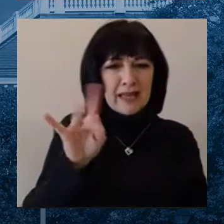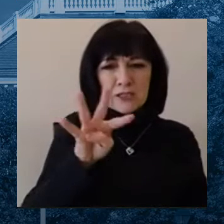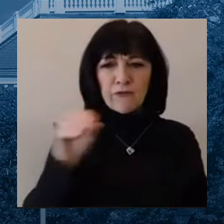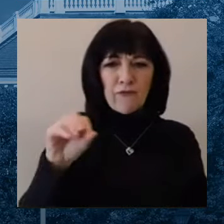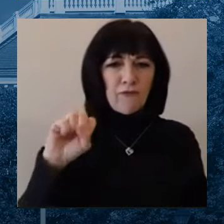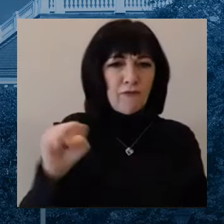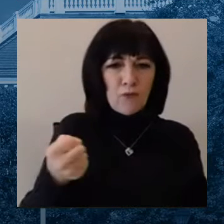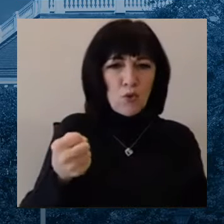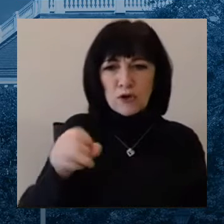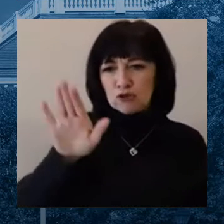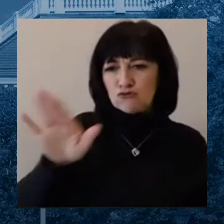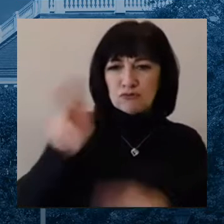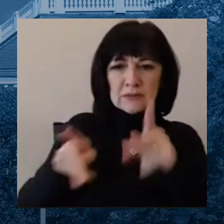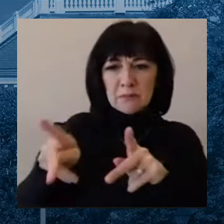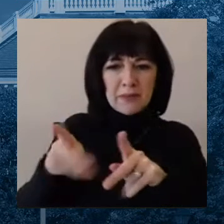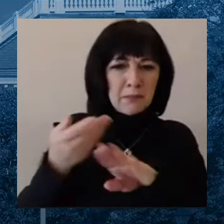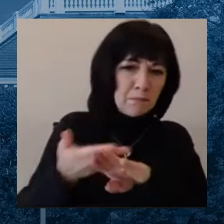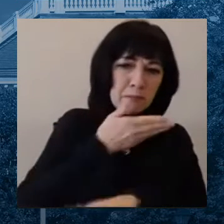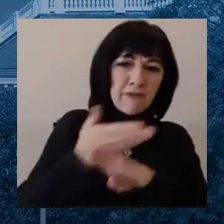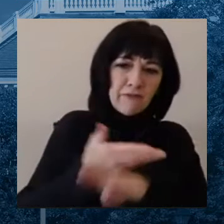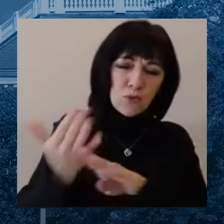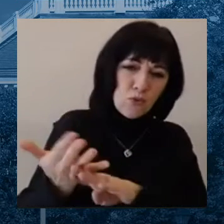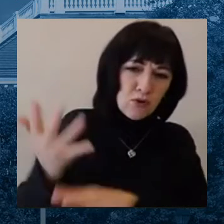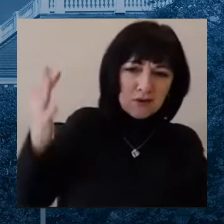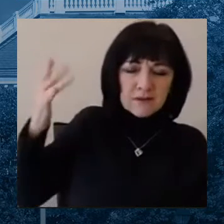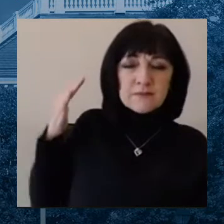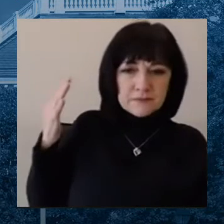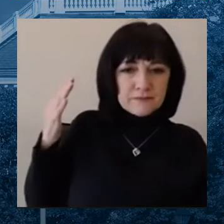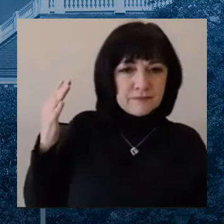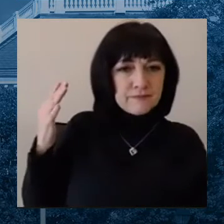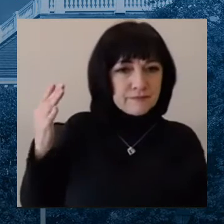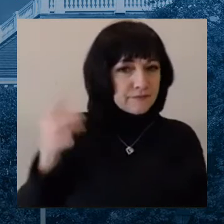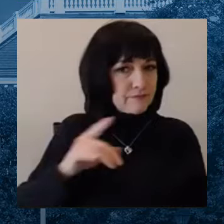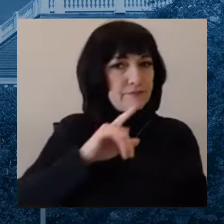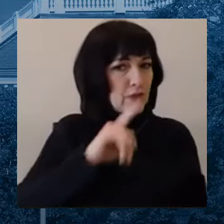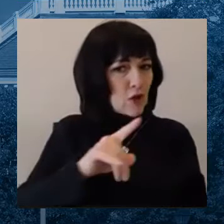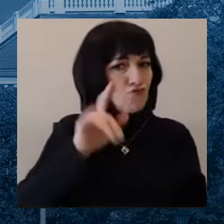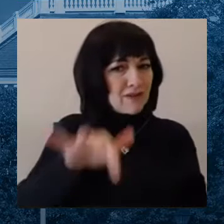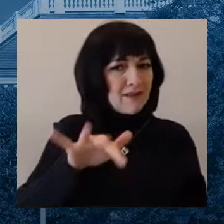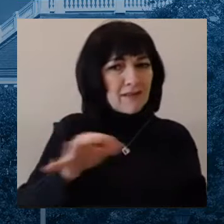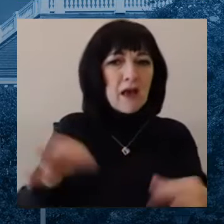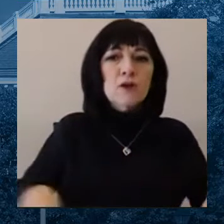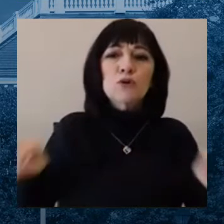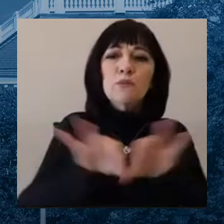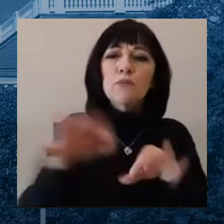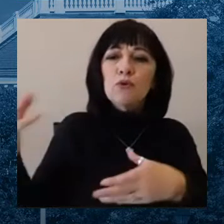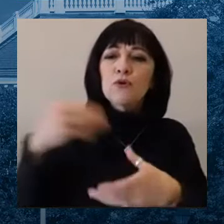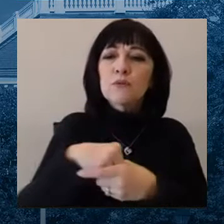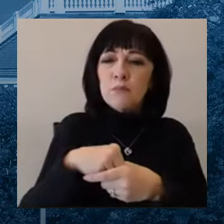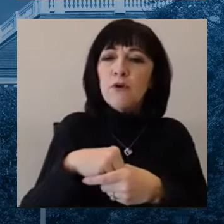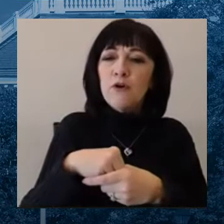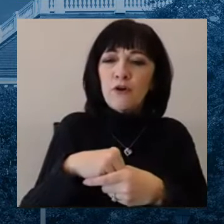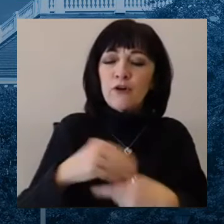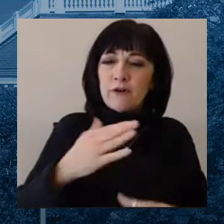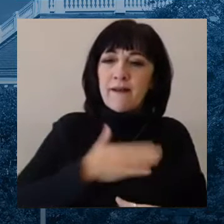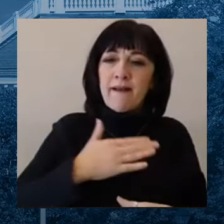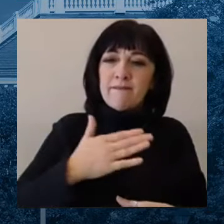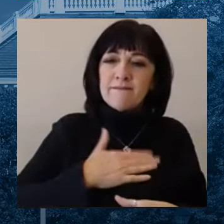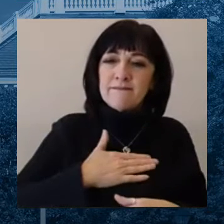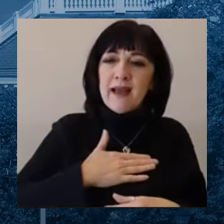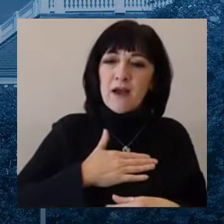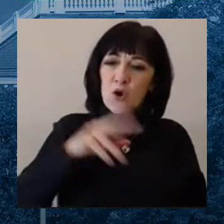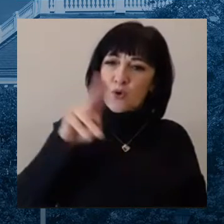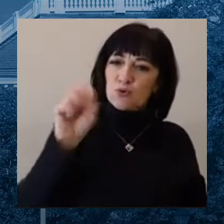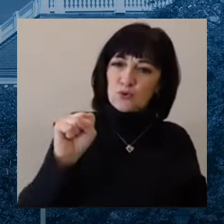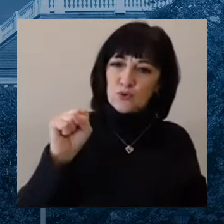1840s and have been a part, a really integral part of our nation and the development